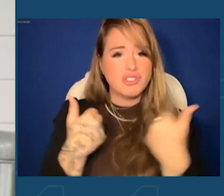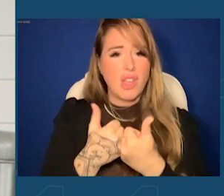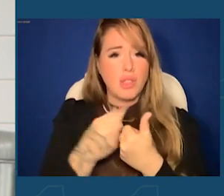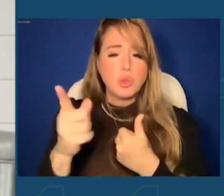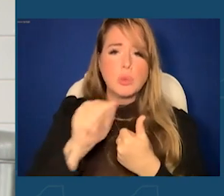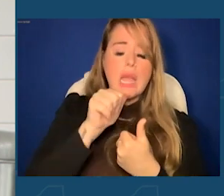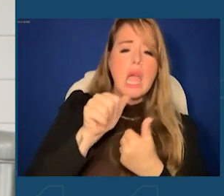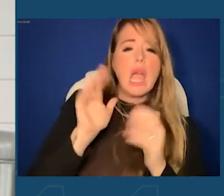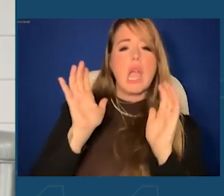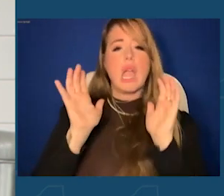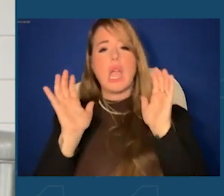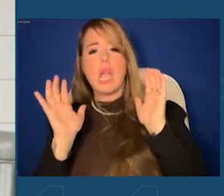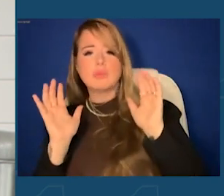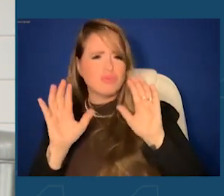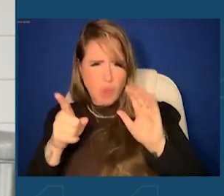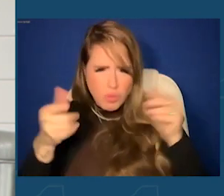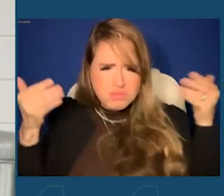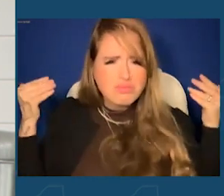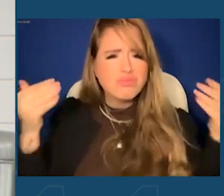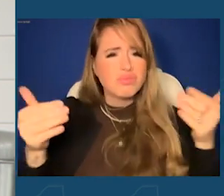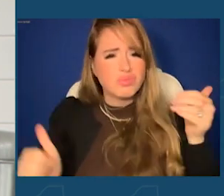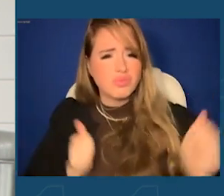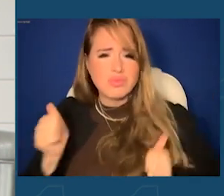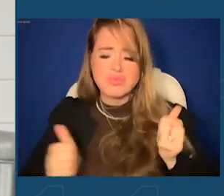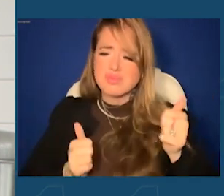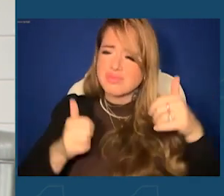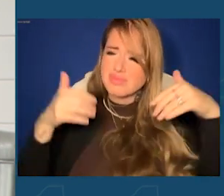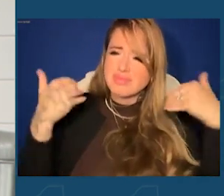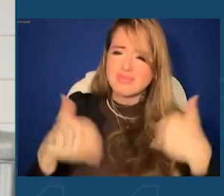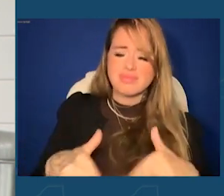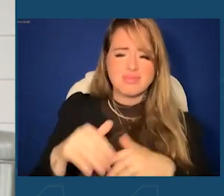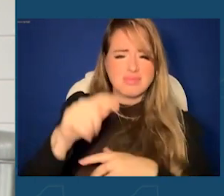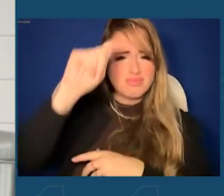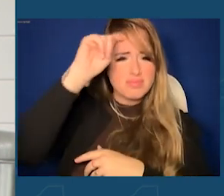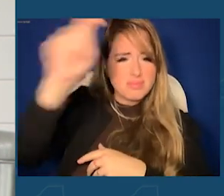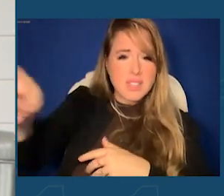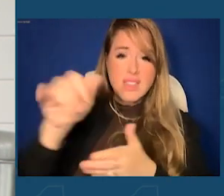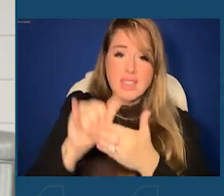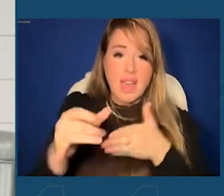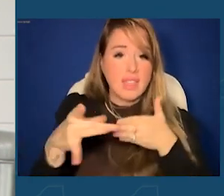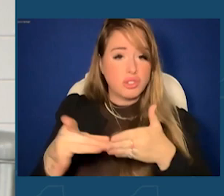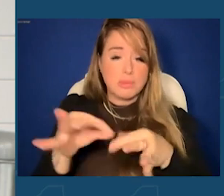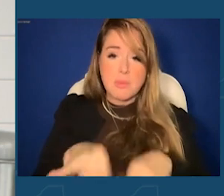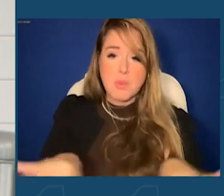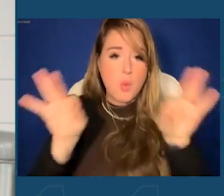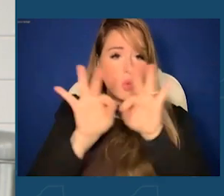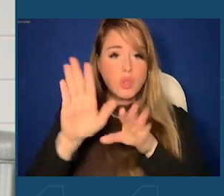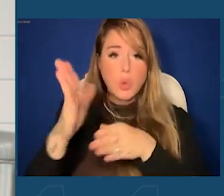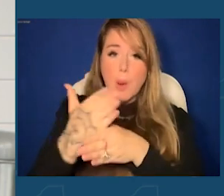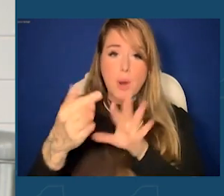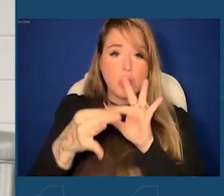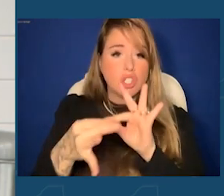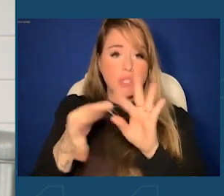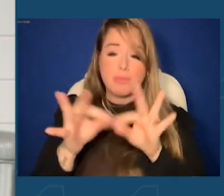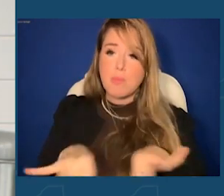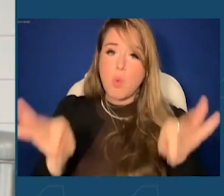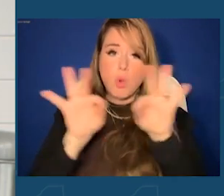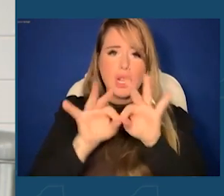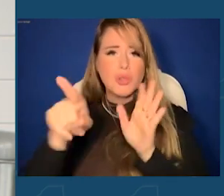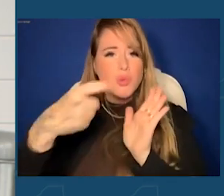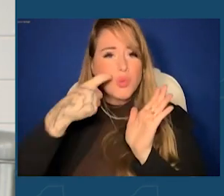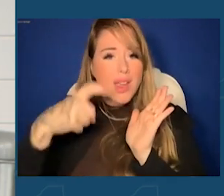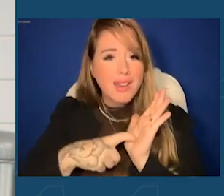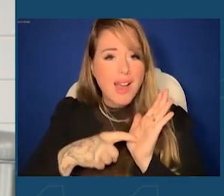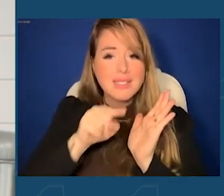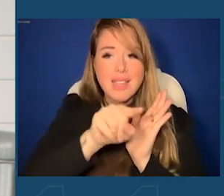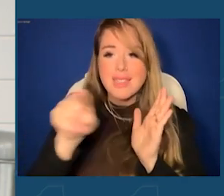out. And that is the kind of leadership that is so critically important. That is why your partnership on this is so important. And you recognize these are